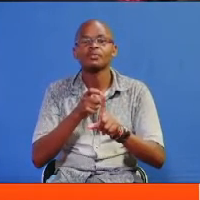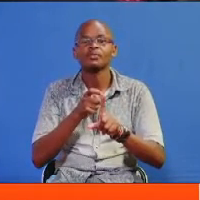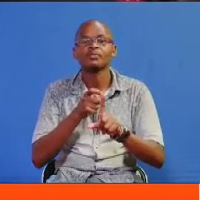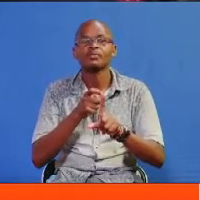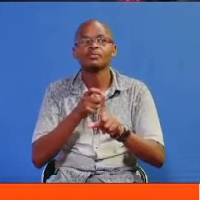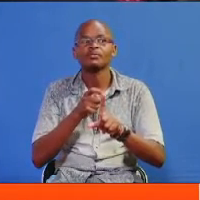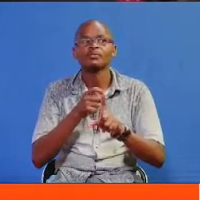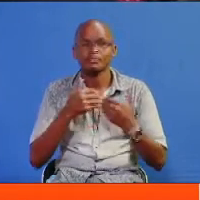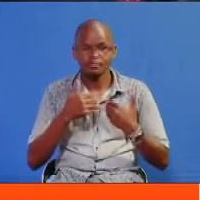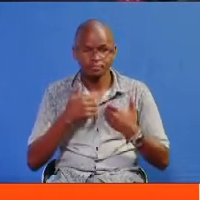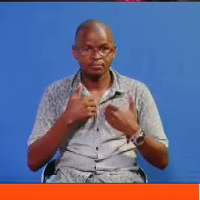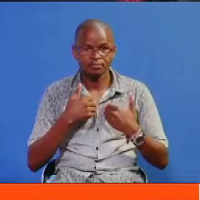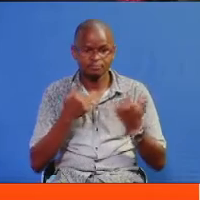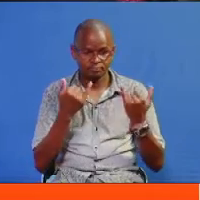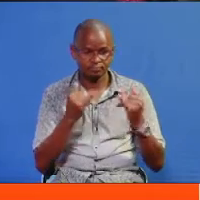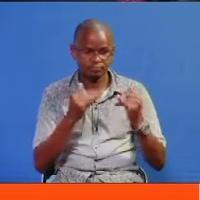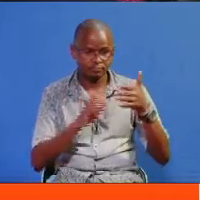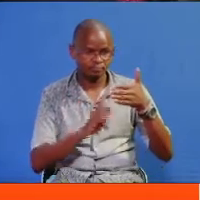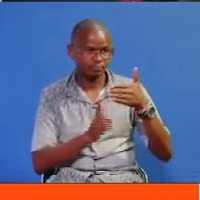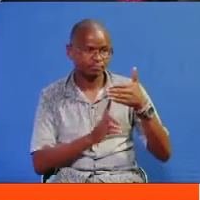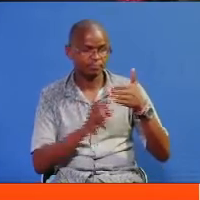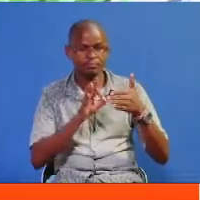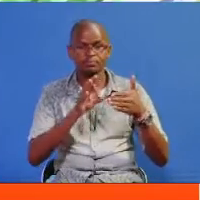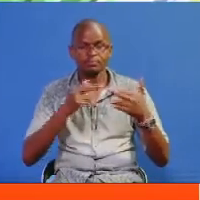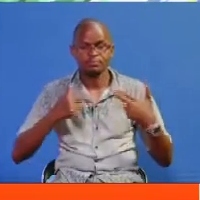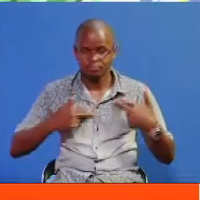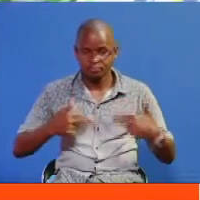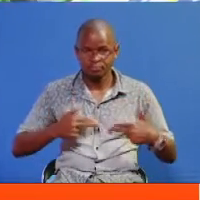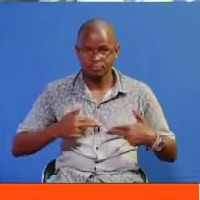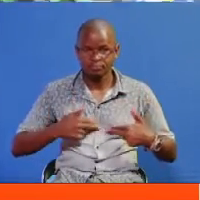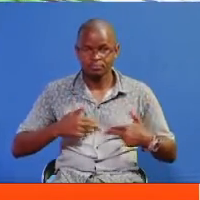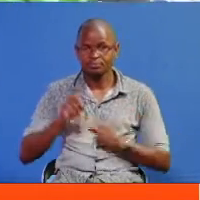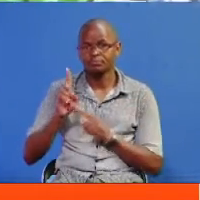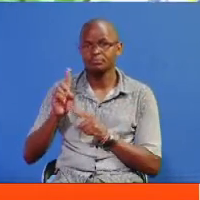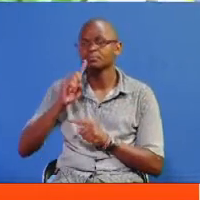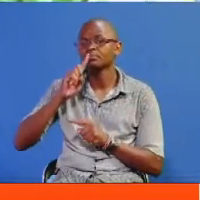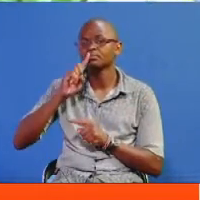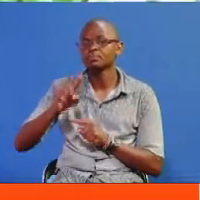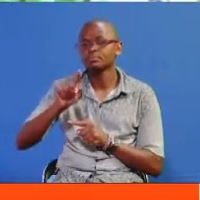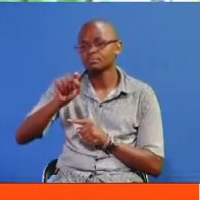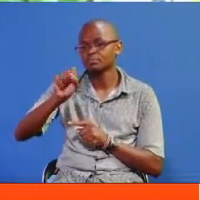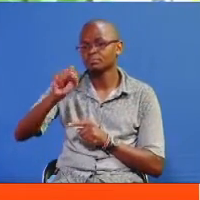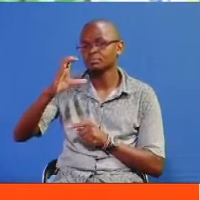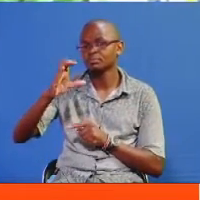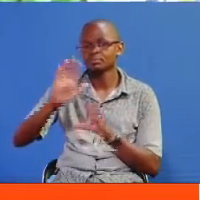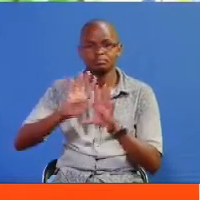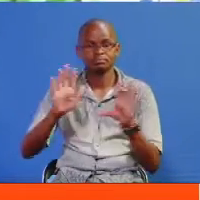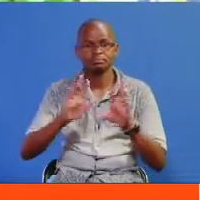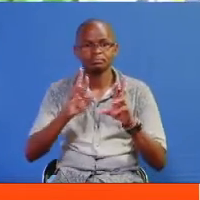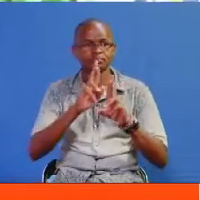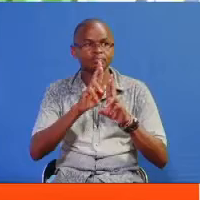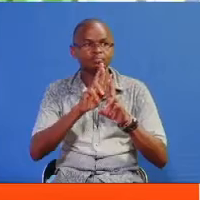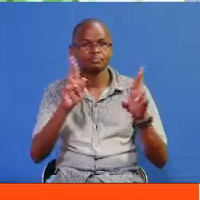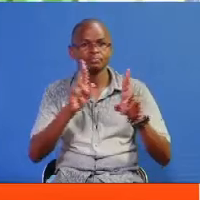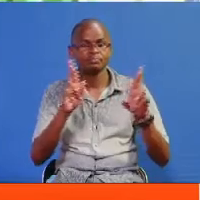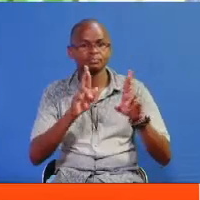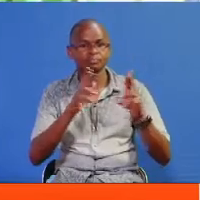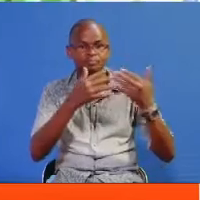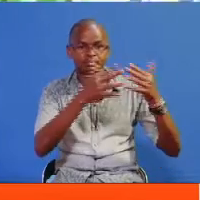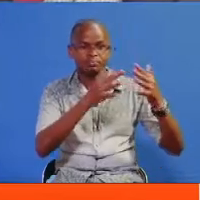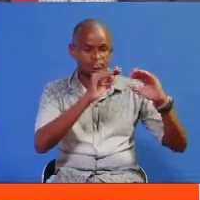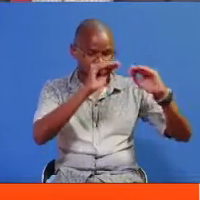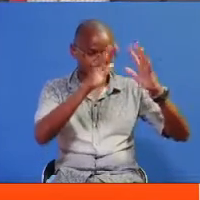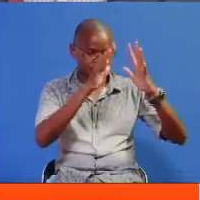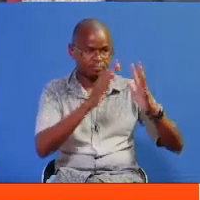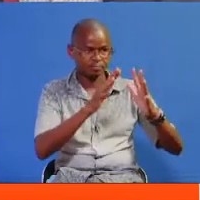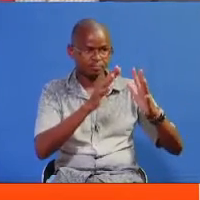the data we have received from the Ministry of Health. Macharia anasema kuwa TSC haiko tayari tena kupoteza